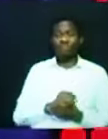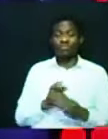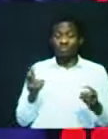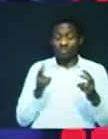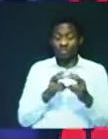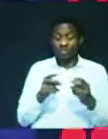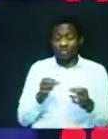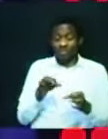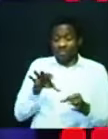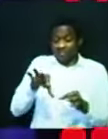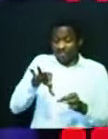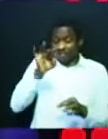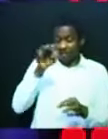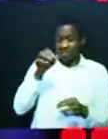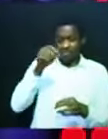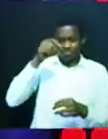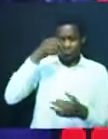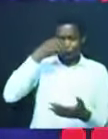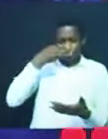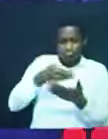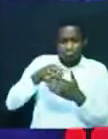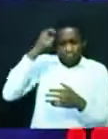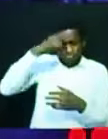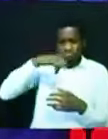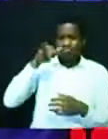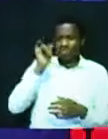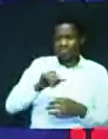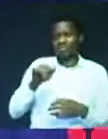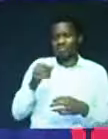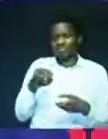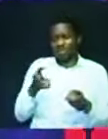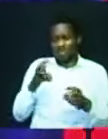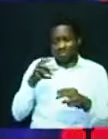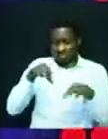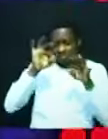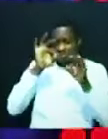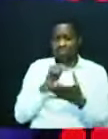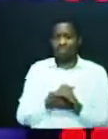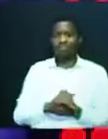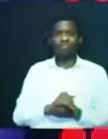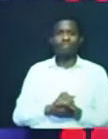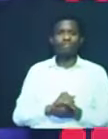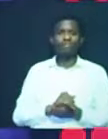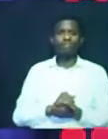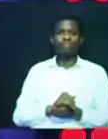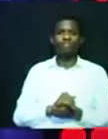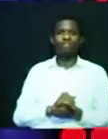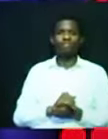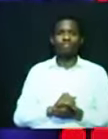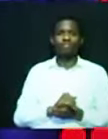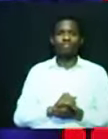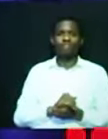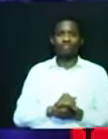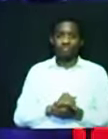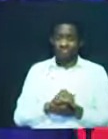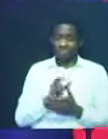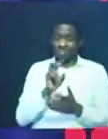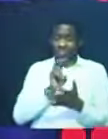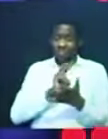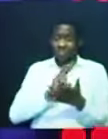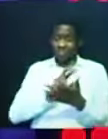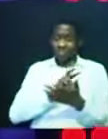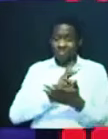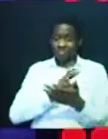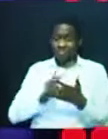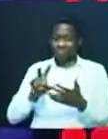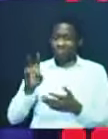nyinchre, ewo ninifemu, na nibengkum kura adie, enye nyonyam. I like the verse 17. Dun so